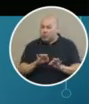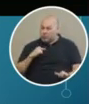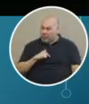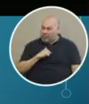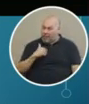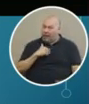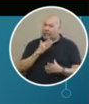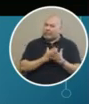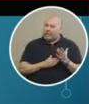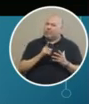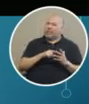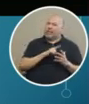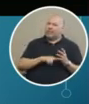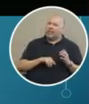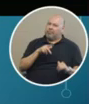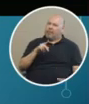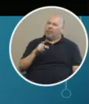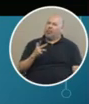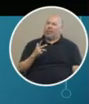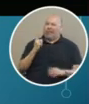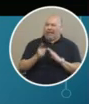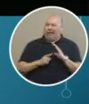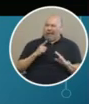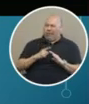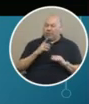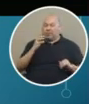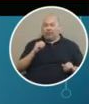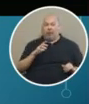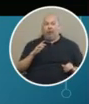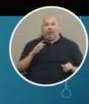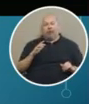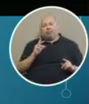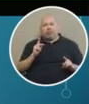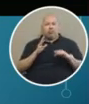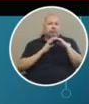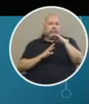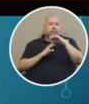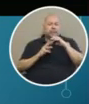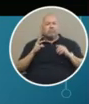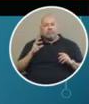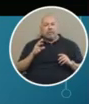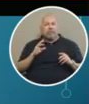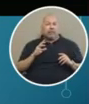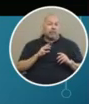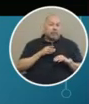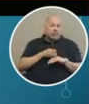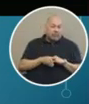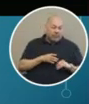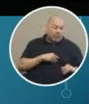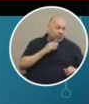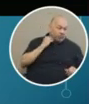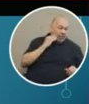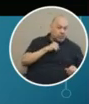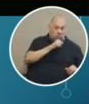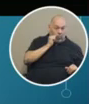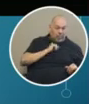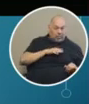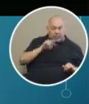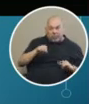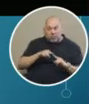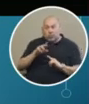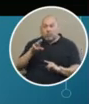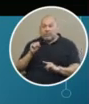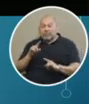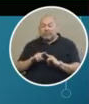have had some cancellation on the P3 hours on the pedestrian side. And so, of course, those are some savings that